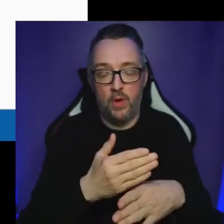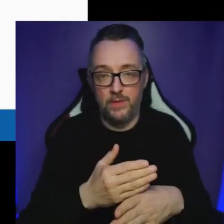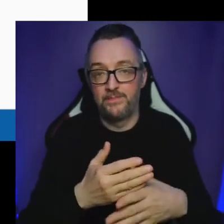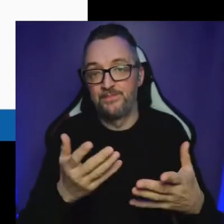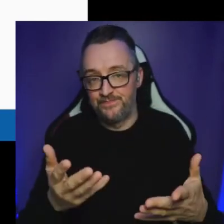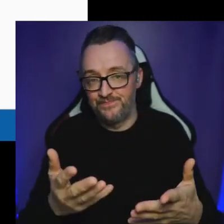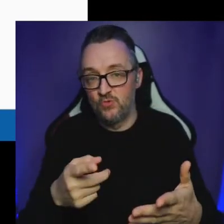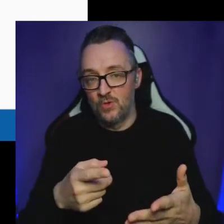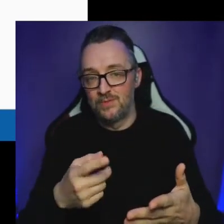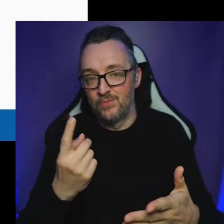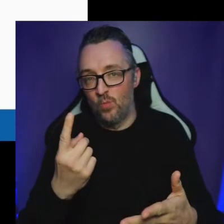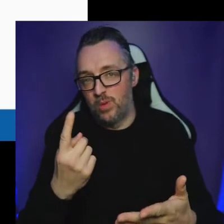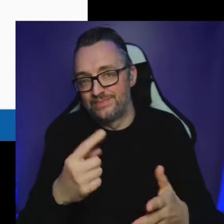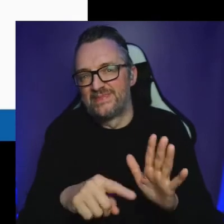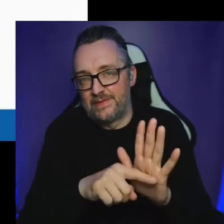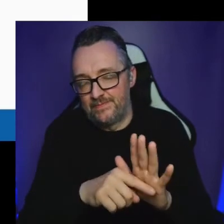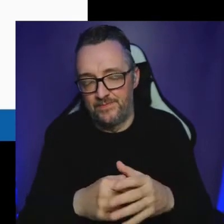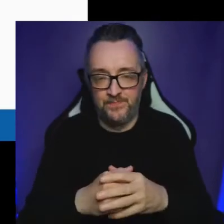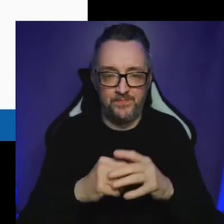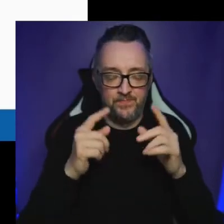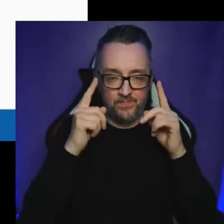So that's kind of one aspect of that.